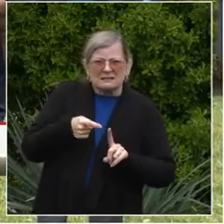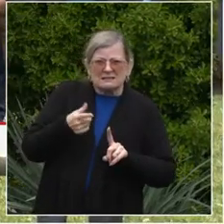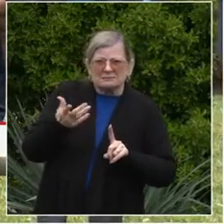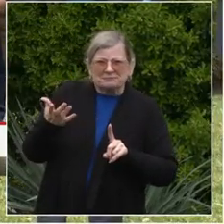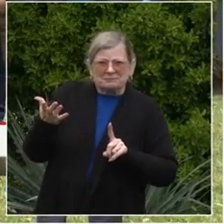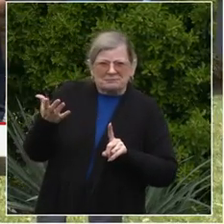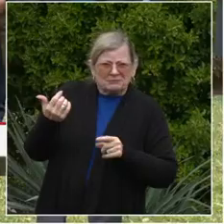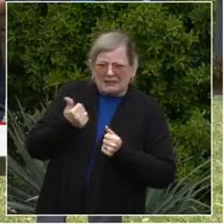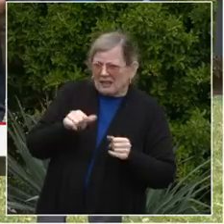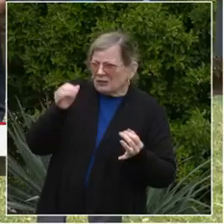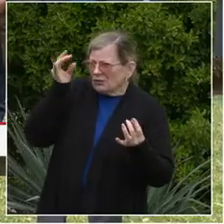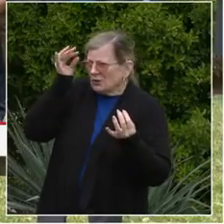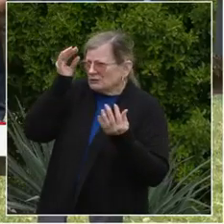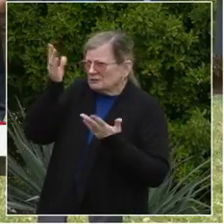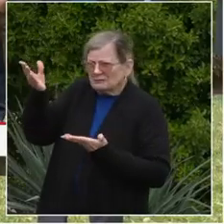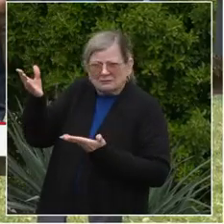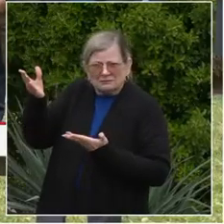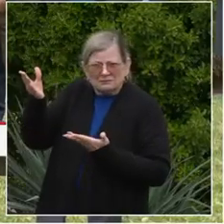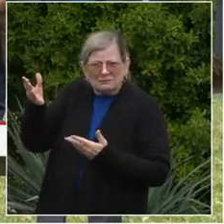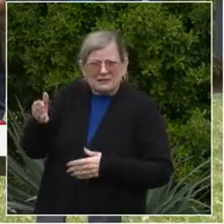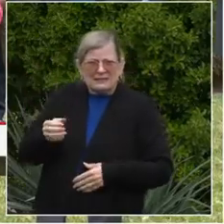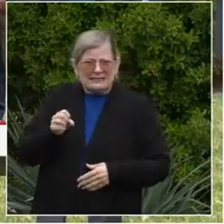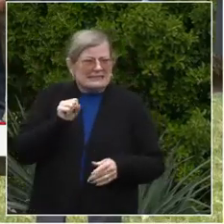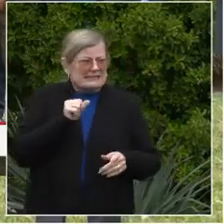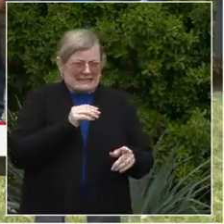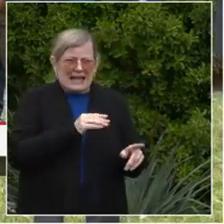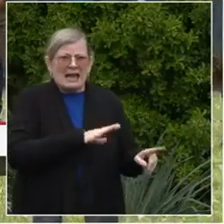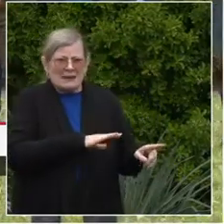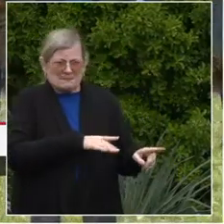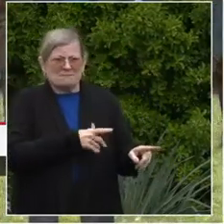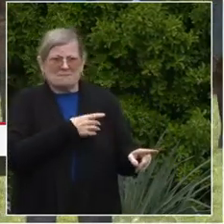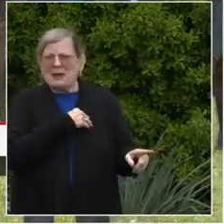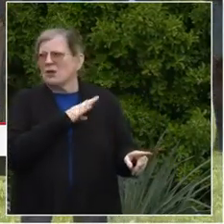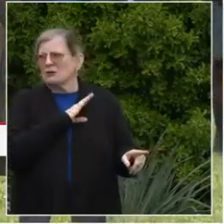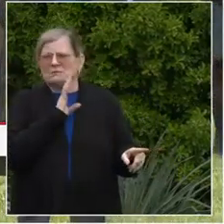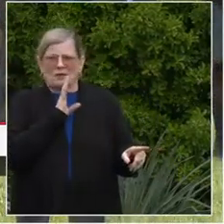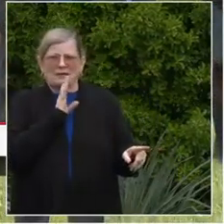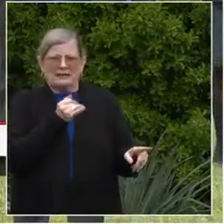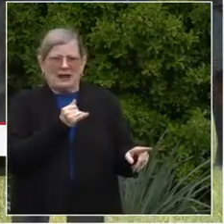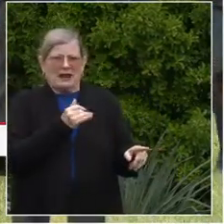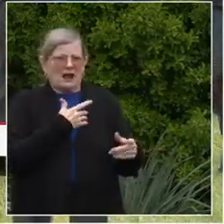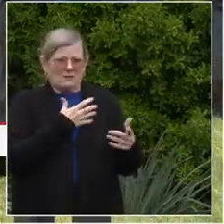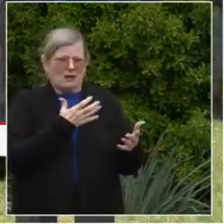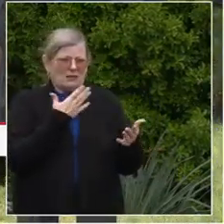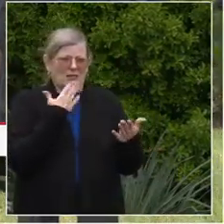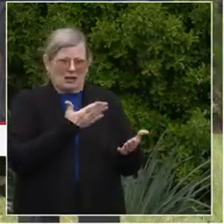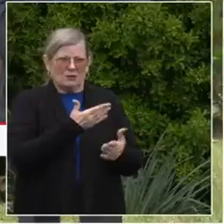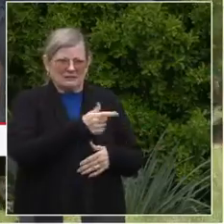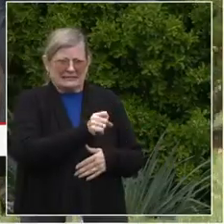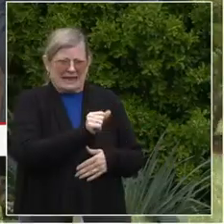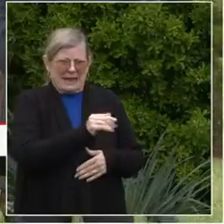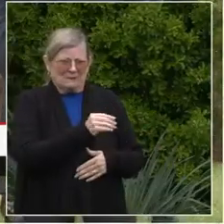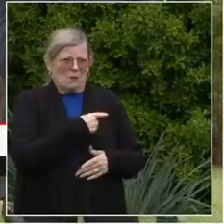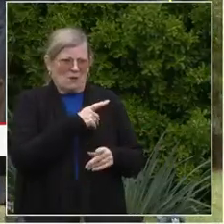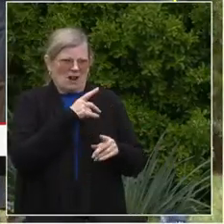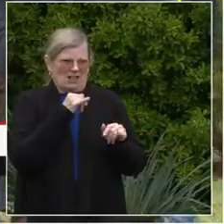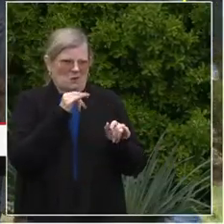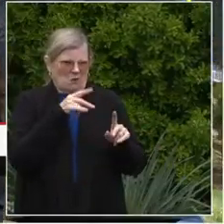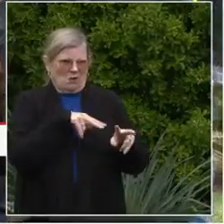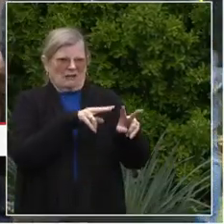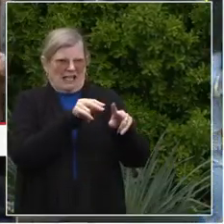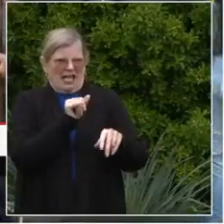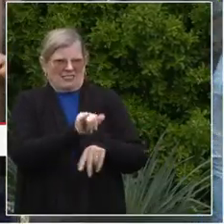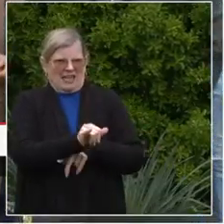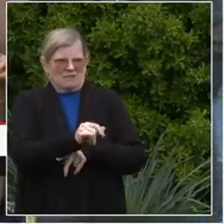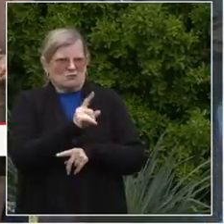there? Well, Sam, let me just be clear about where we are. Just like we've dialed back and dialed